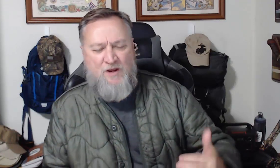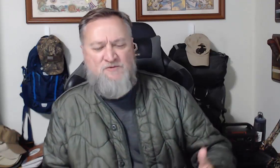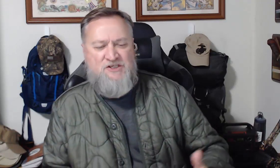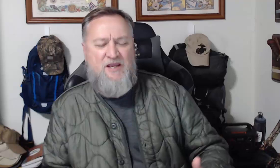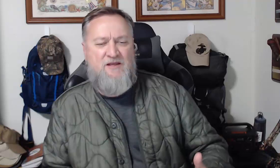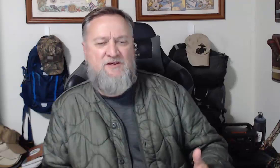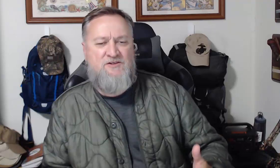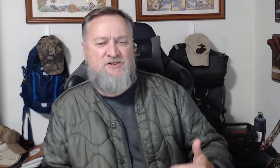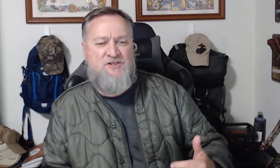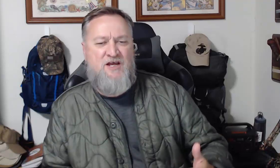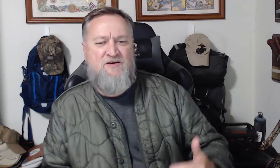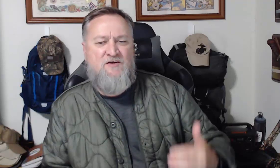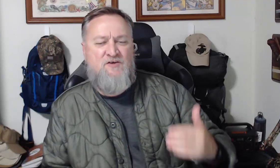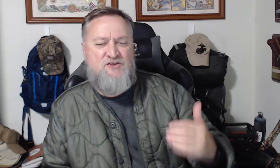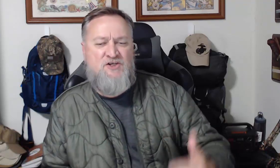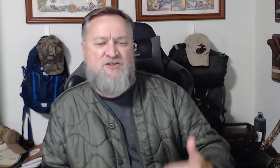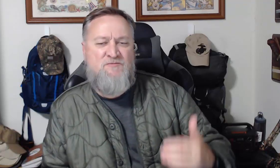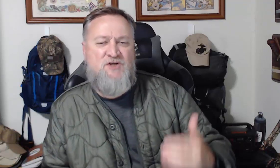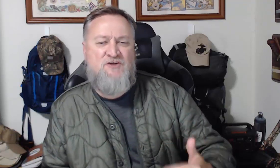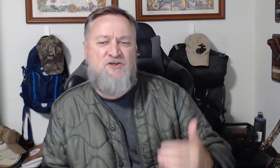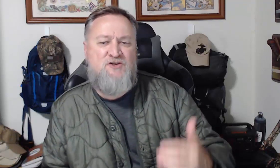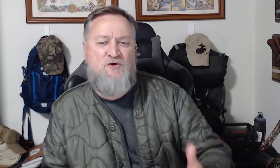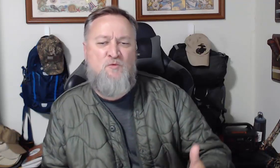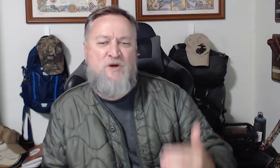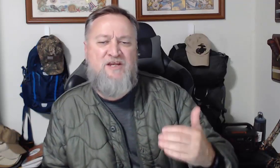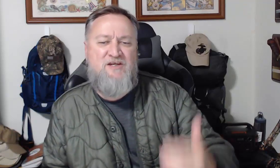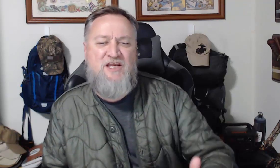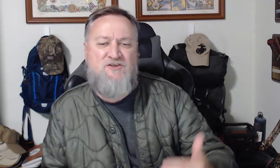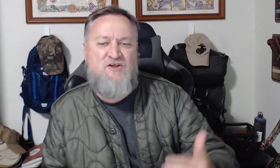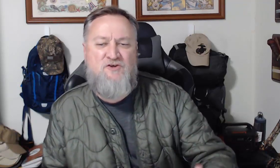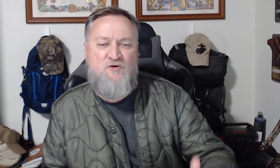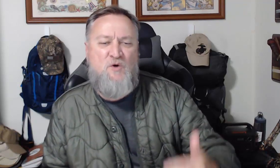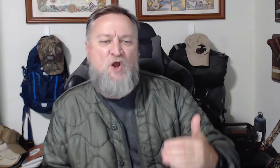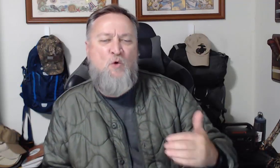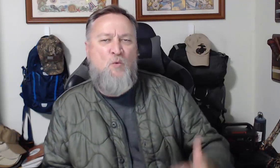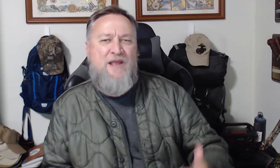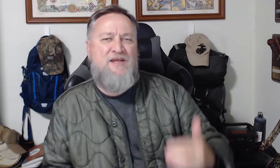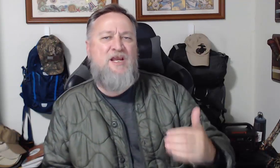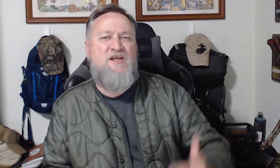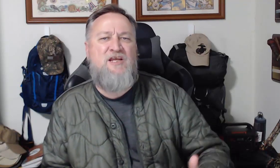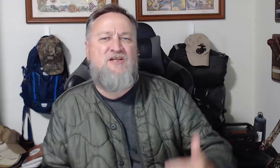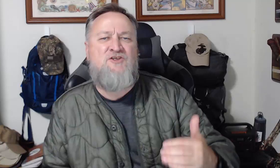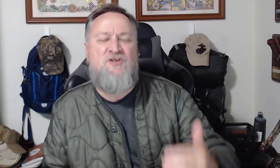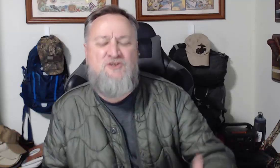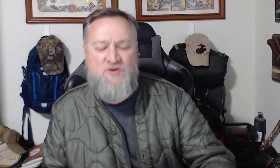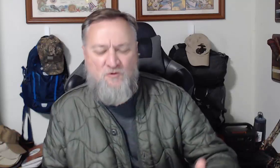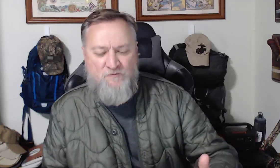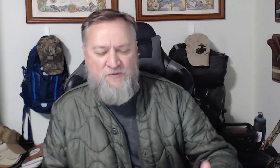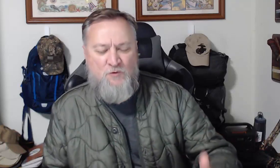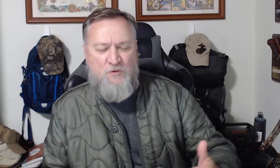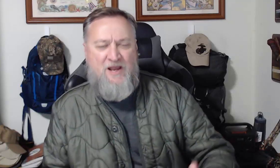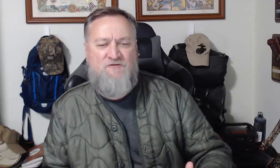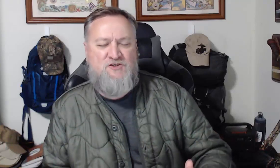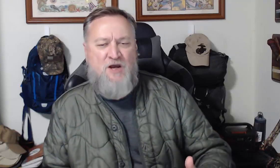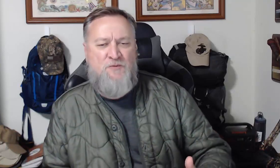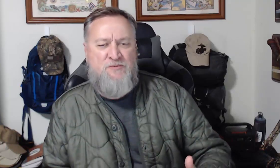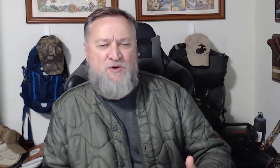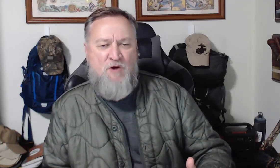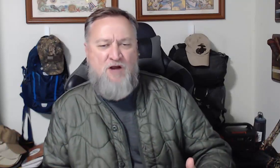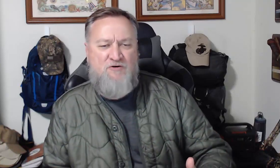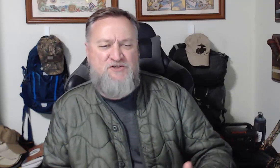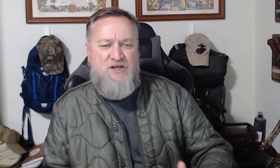What I'm saying is that the system doesn't do what it needs to do when it needs to do. We have to stop